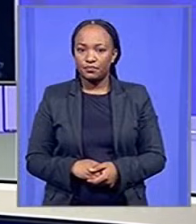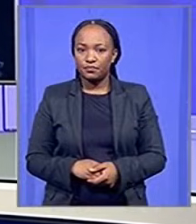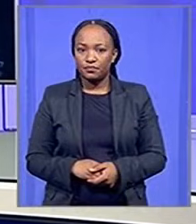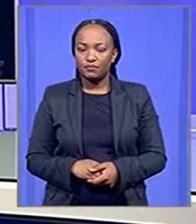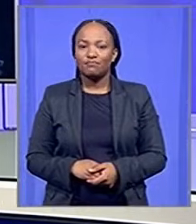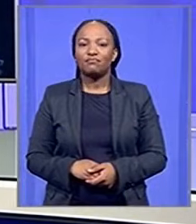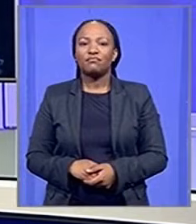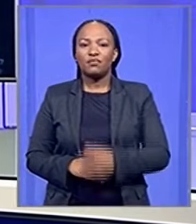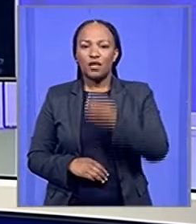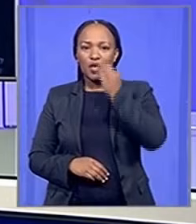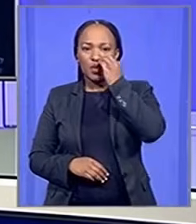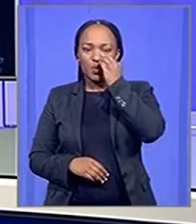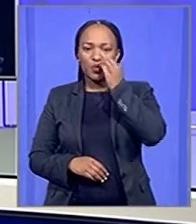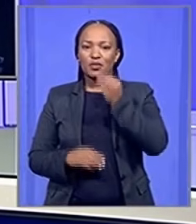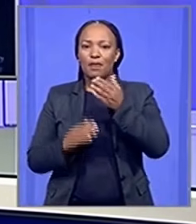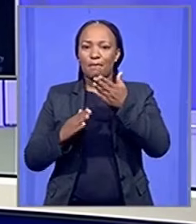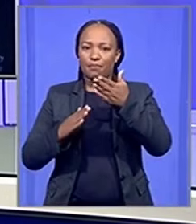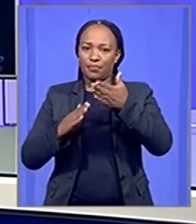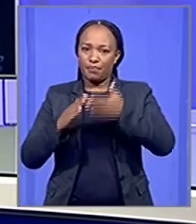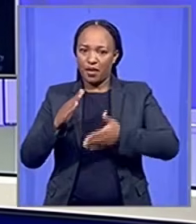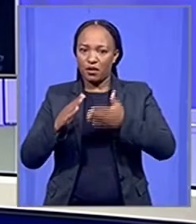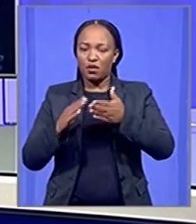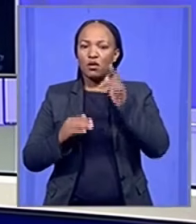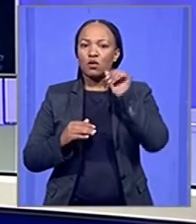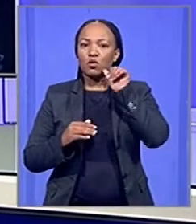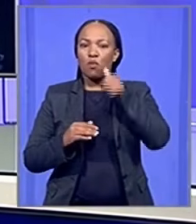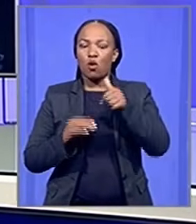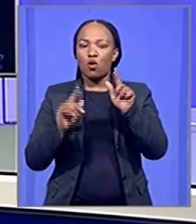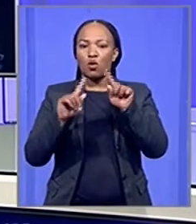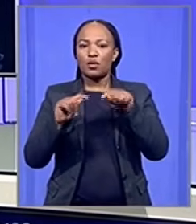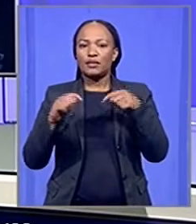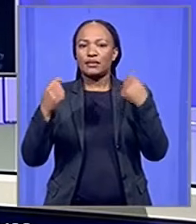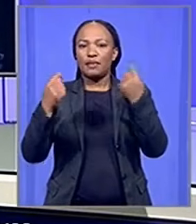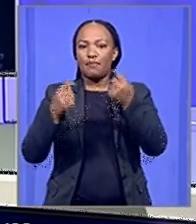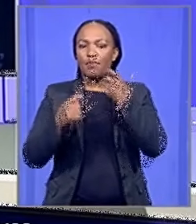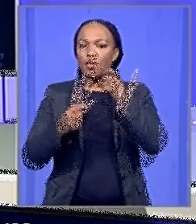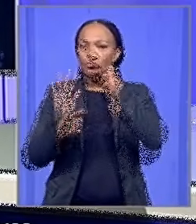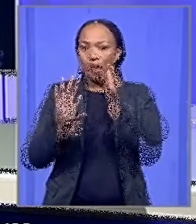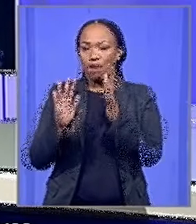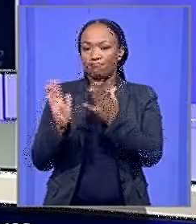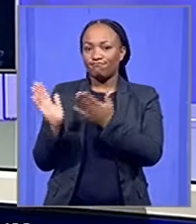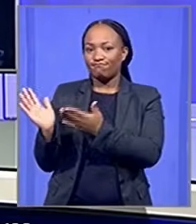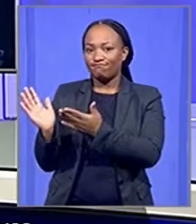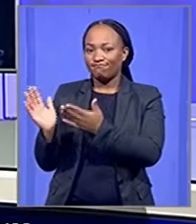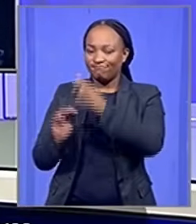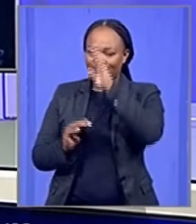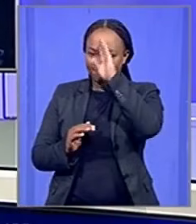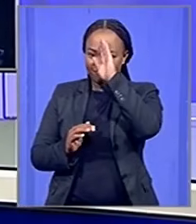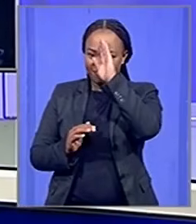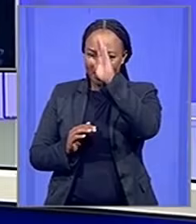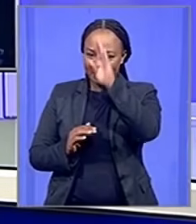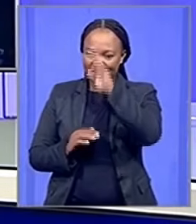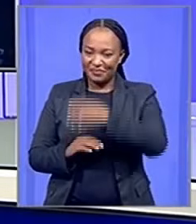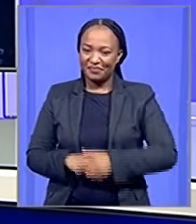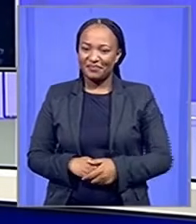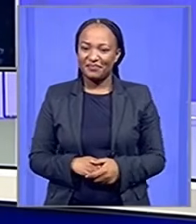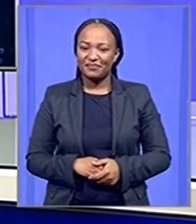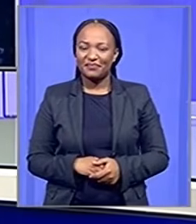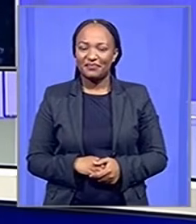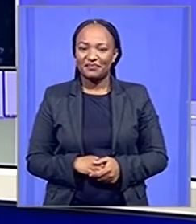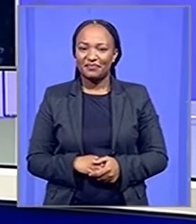Ke phetho kopana le moifo wa ditaba tsa Setswana hosane ka hora ya borobedi le khotso.